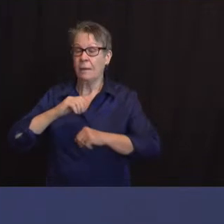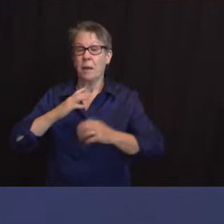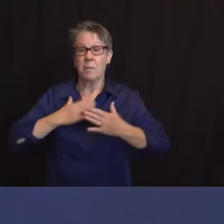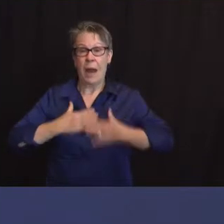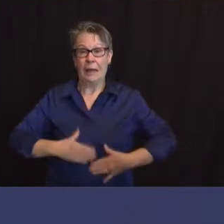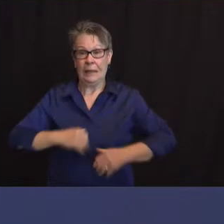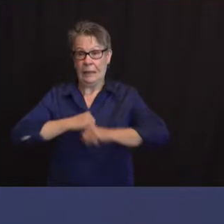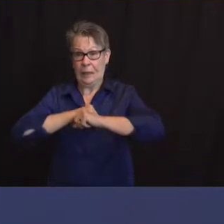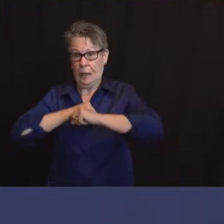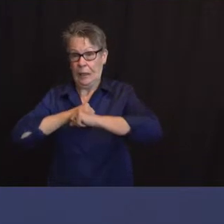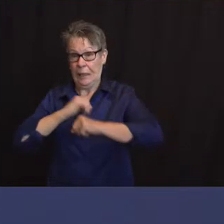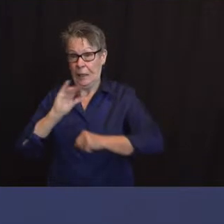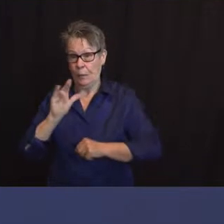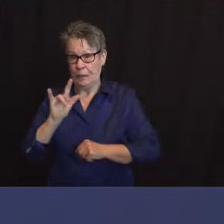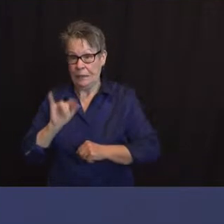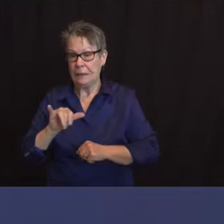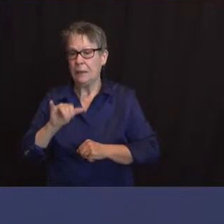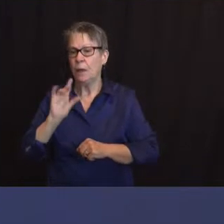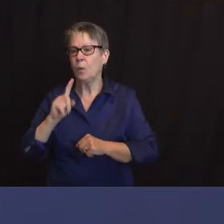that.